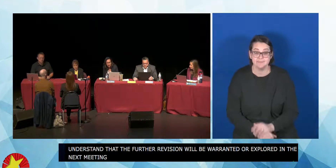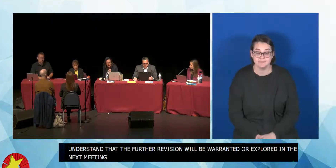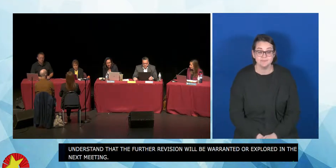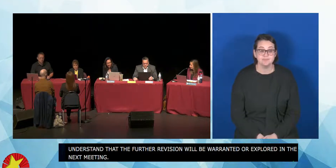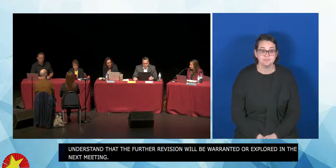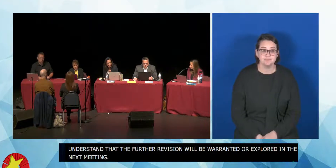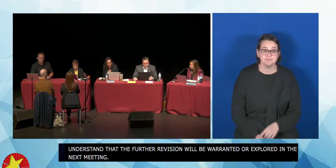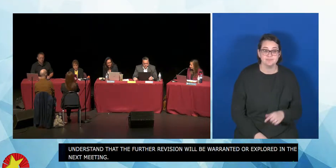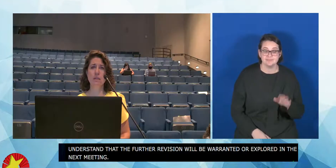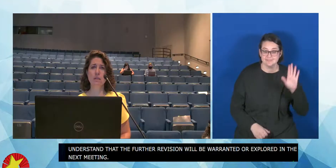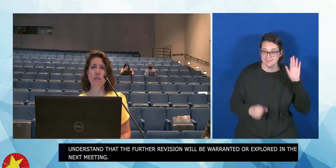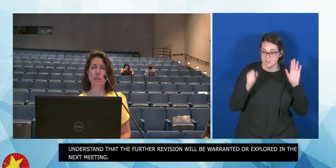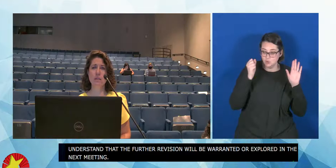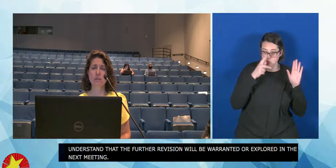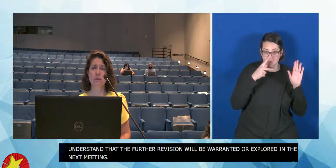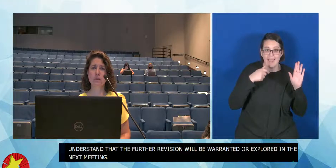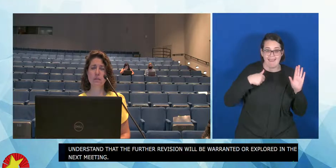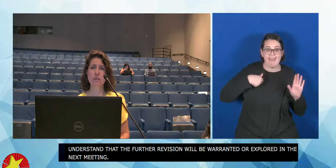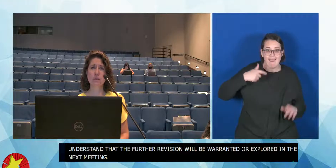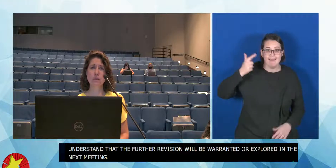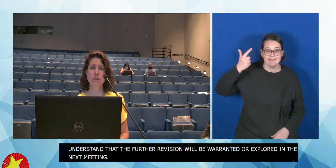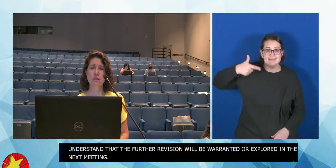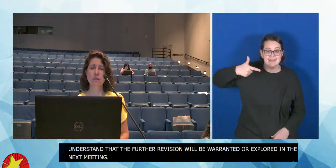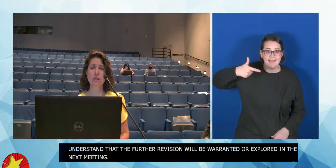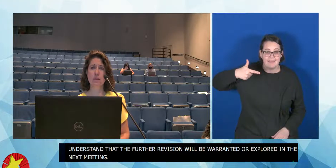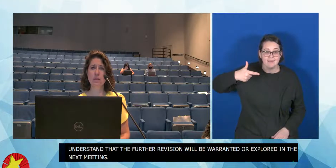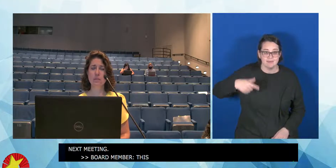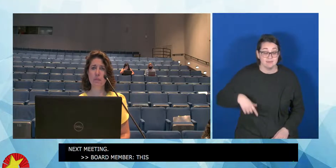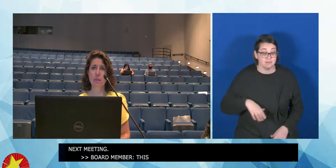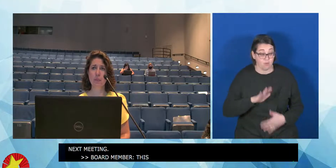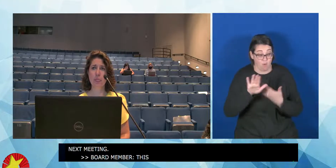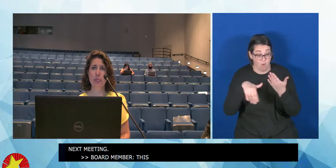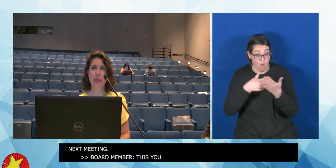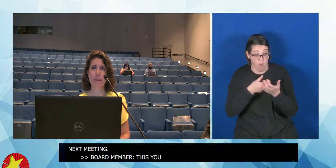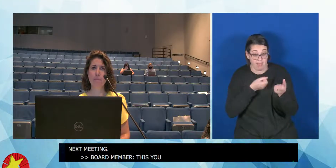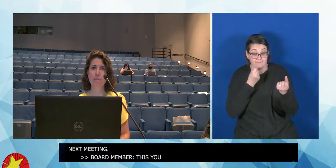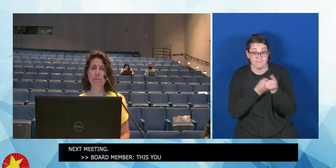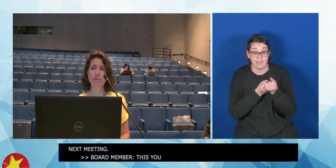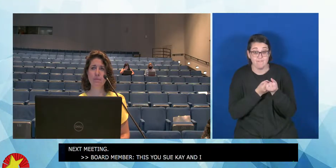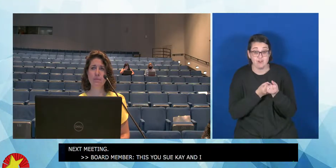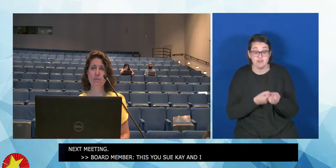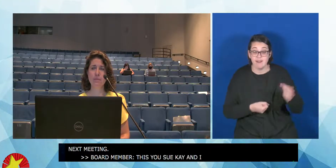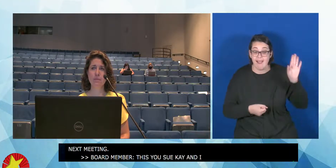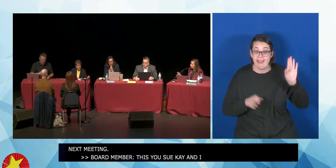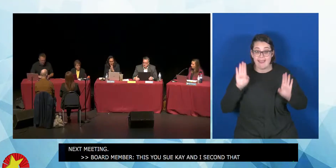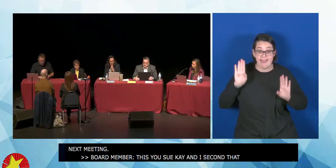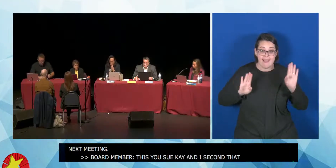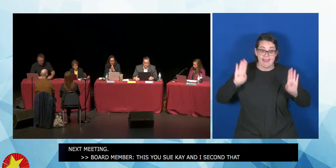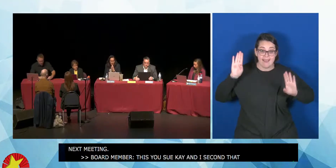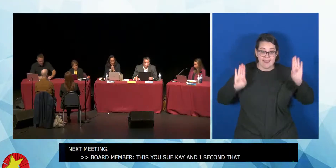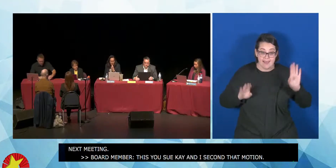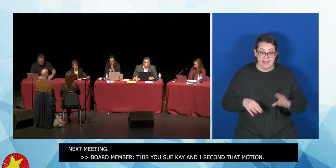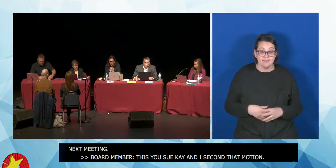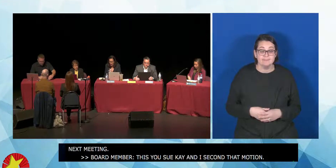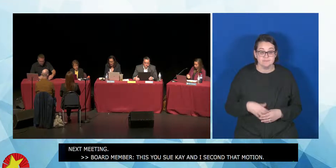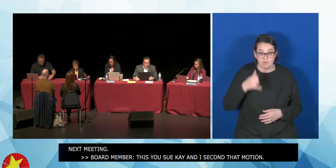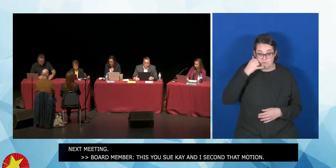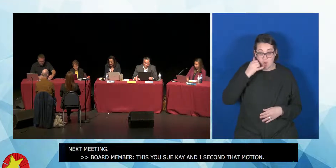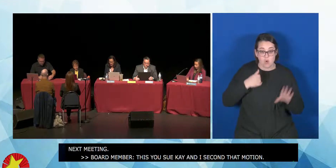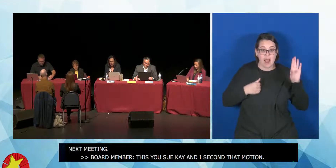This is Suke. I second that motion. Okay, all in favor? Aye.